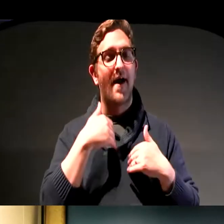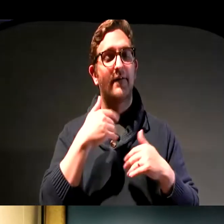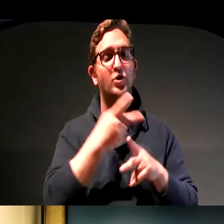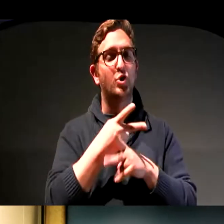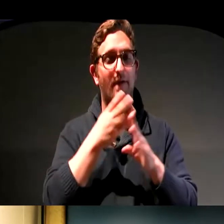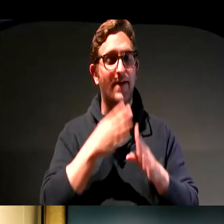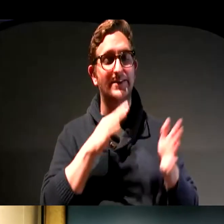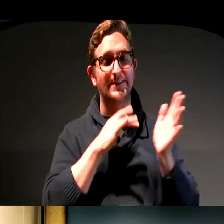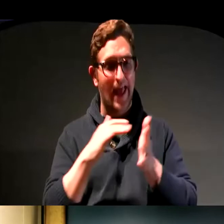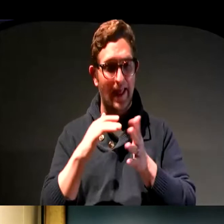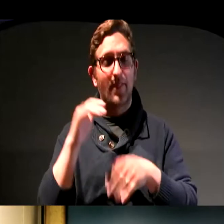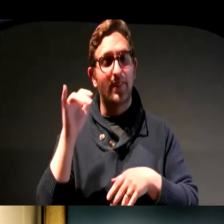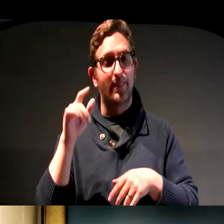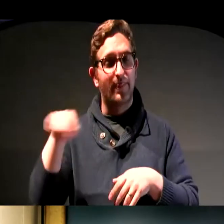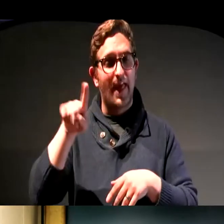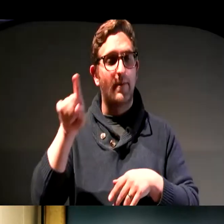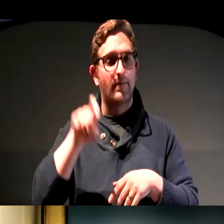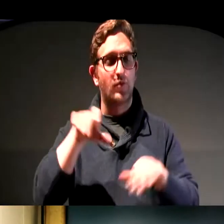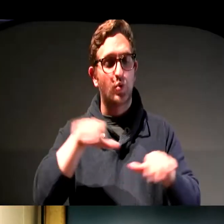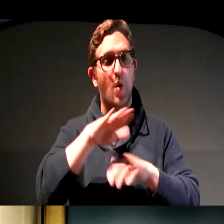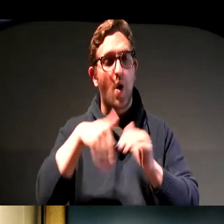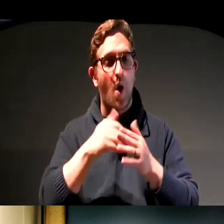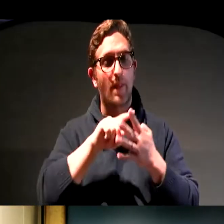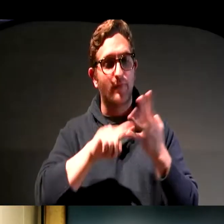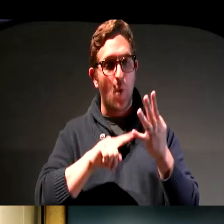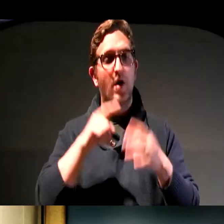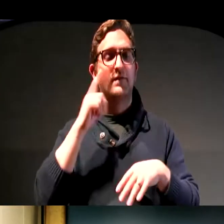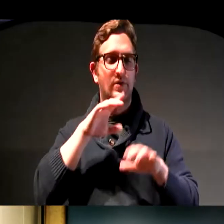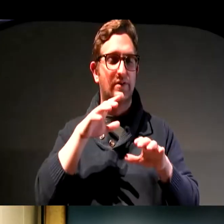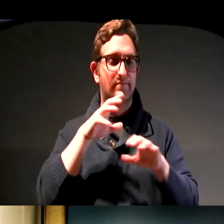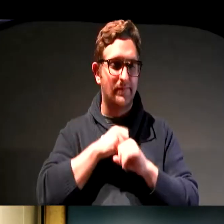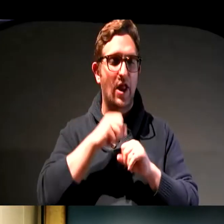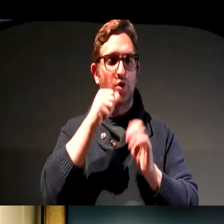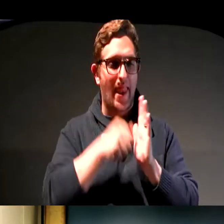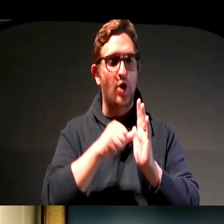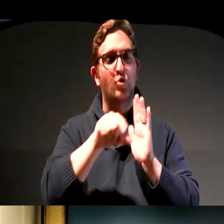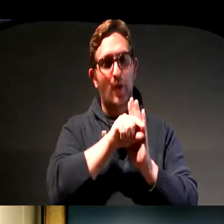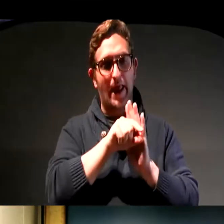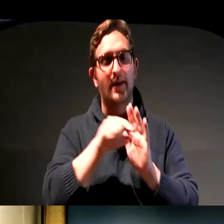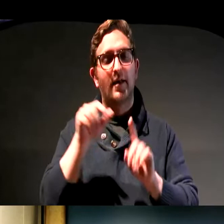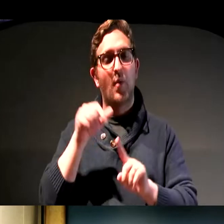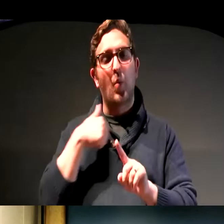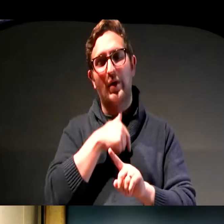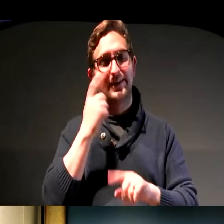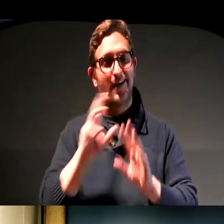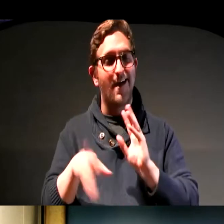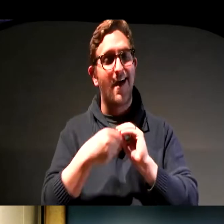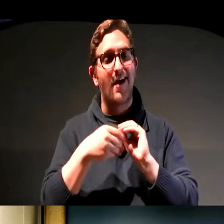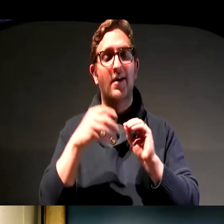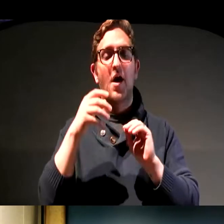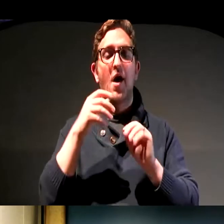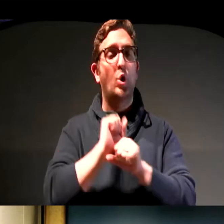hours. They have to do all of those things to earn their letter grade. And most recently, we've added a really incredible career